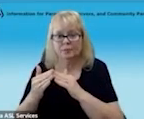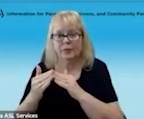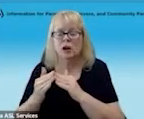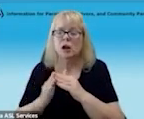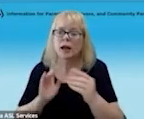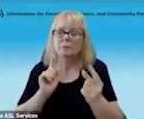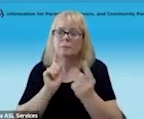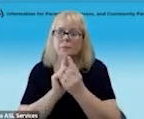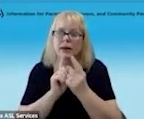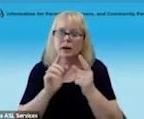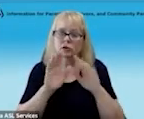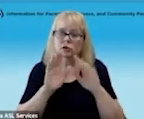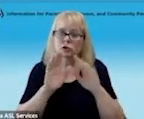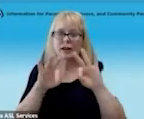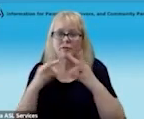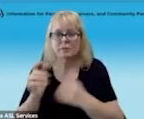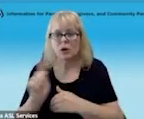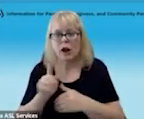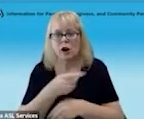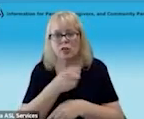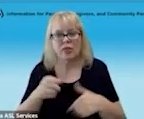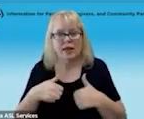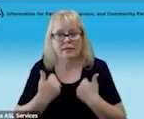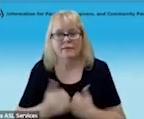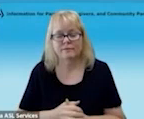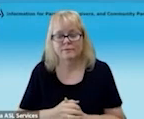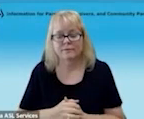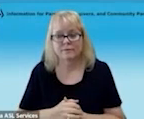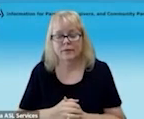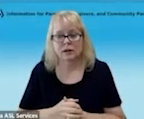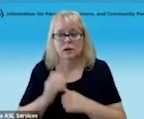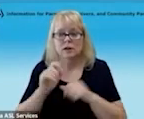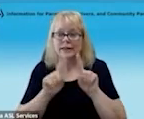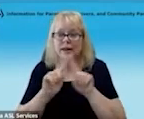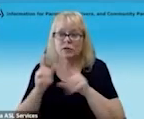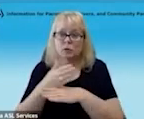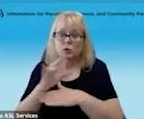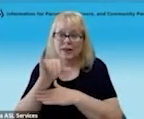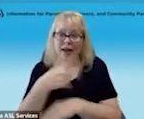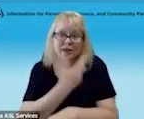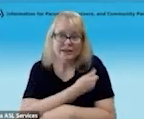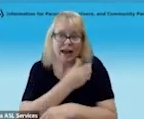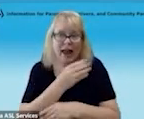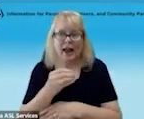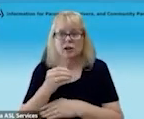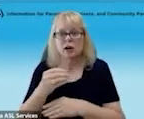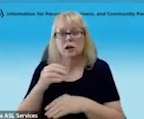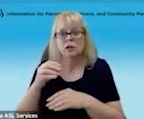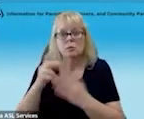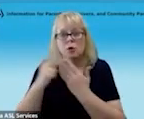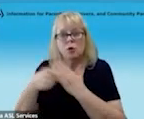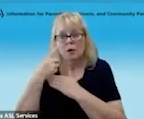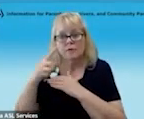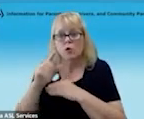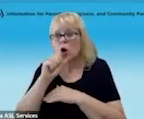ensure vaccine for children under 5 years old is widely available in different locations throughout communities, really trying to meet children and families where